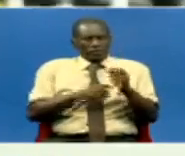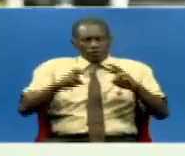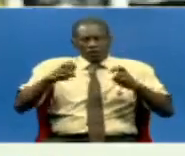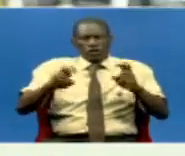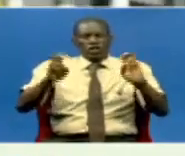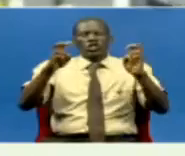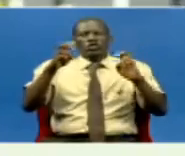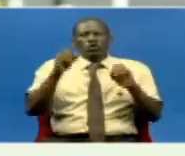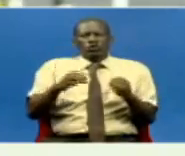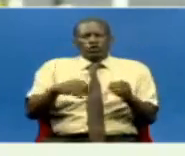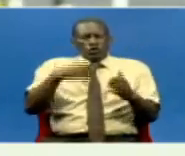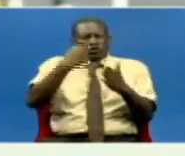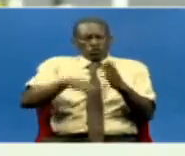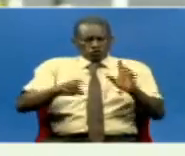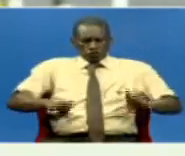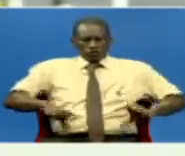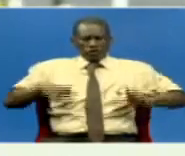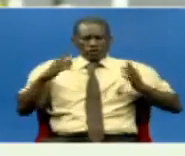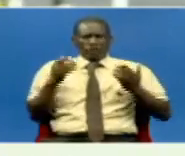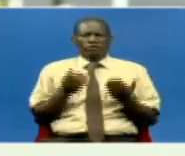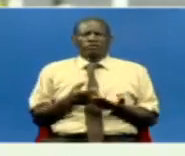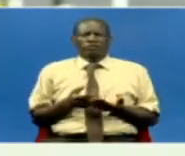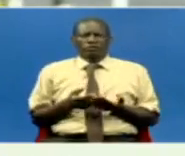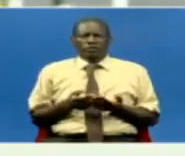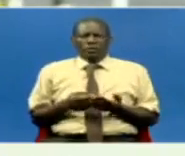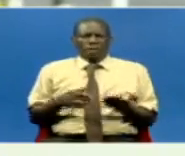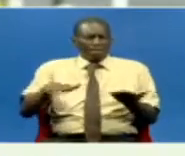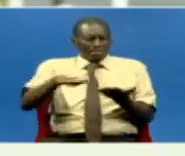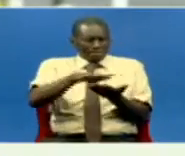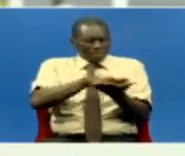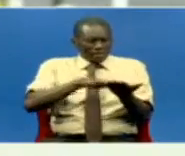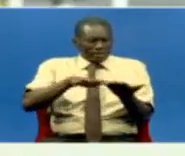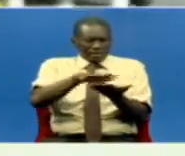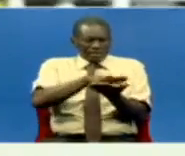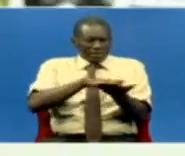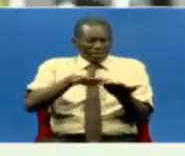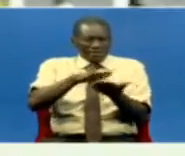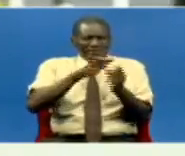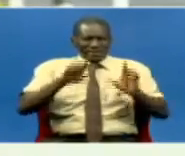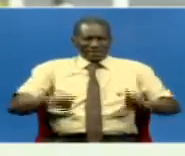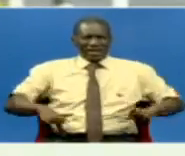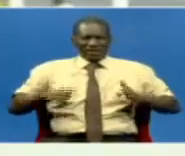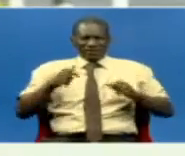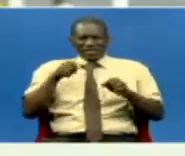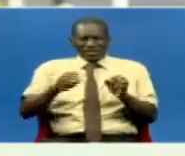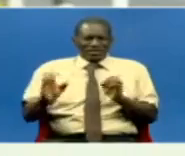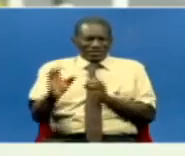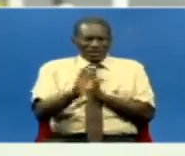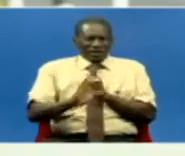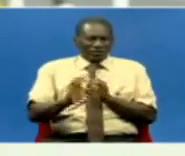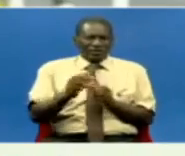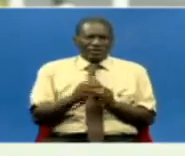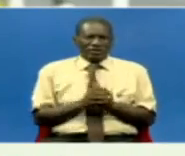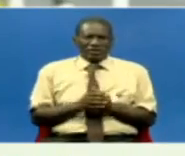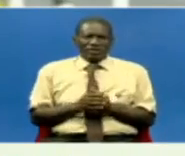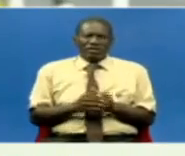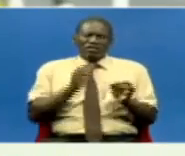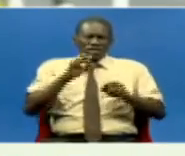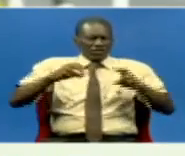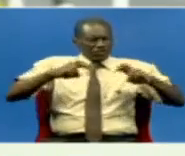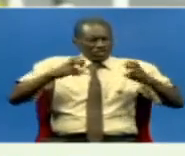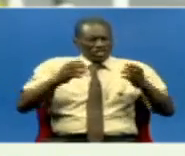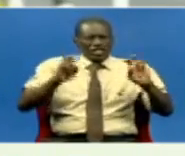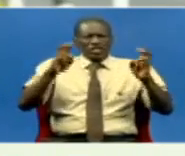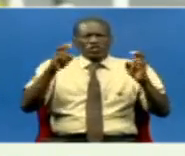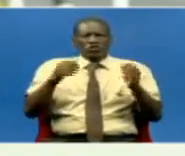issue of the cost of living, basic life in the Republic of Kenya, if you look at the